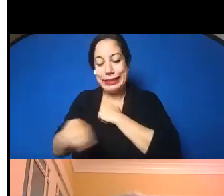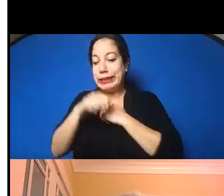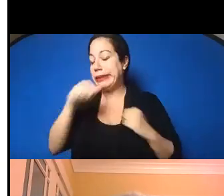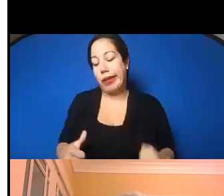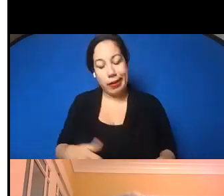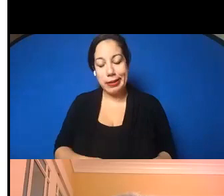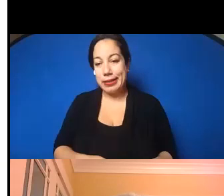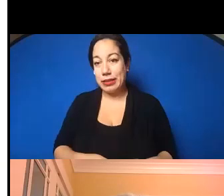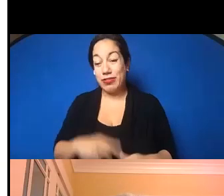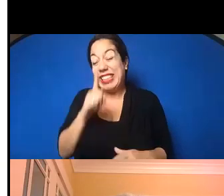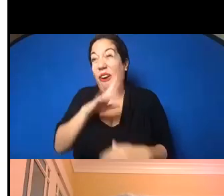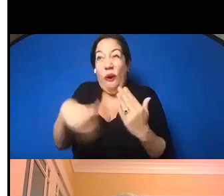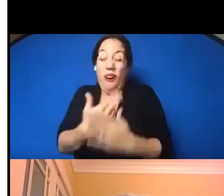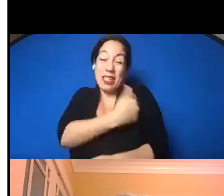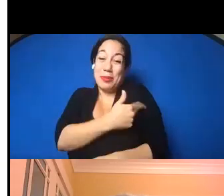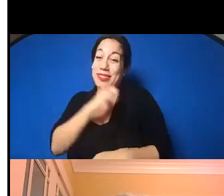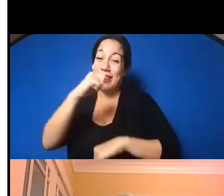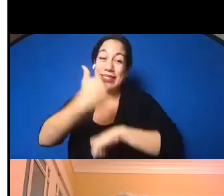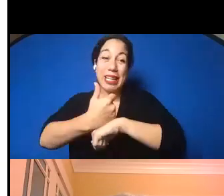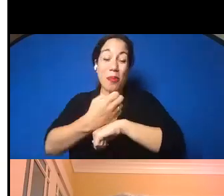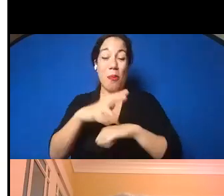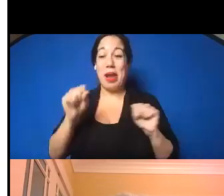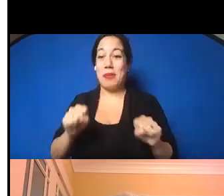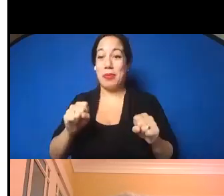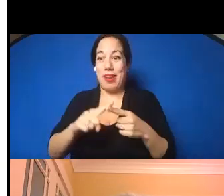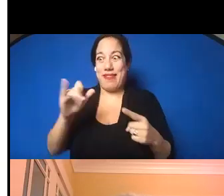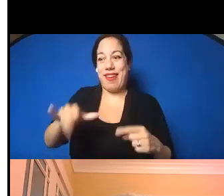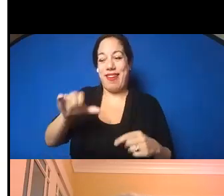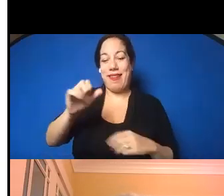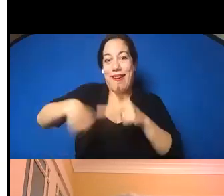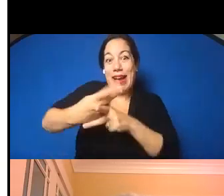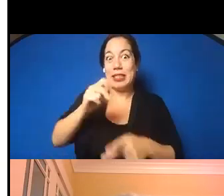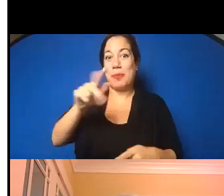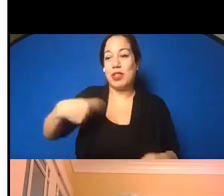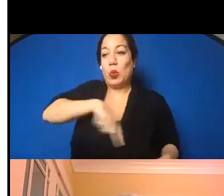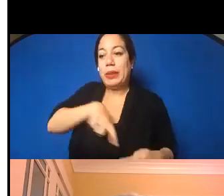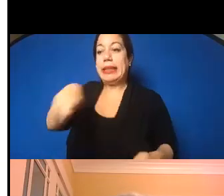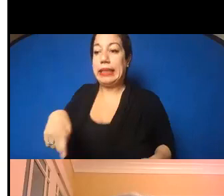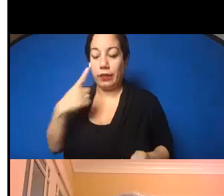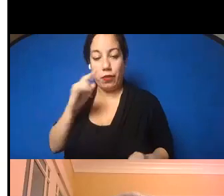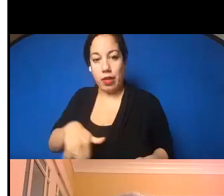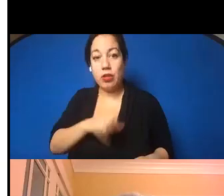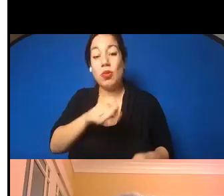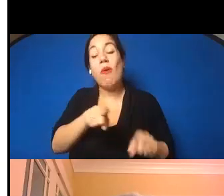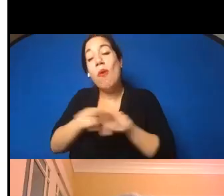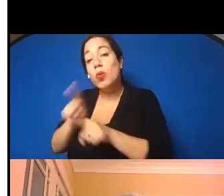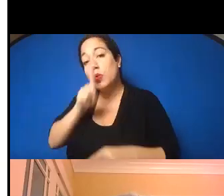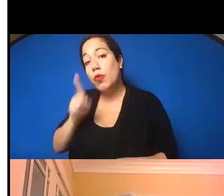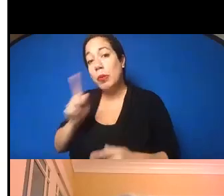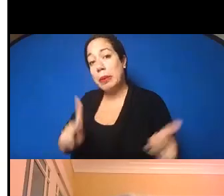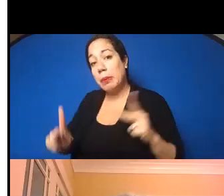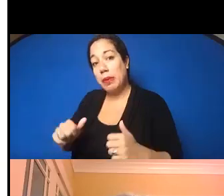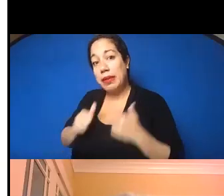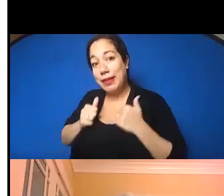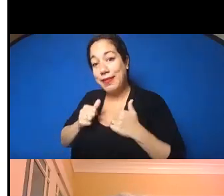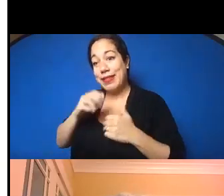in all hospitals are not set up or able to have the kind of space that you would need in order to do that. That's also true for people who live in